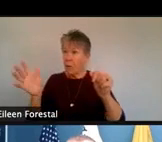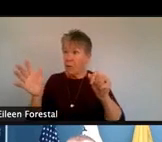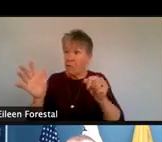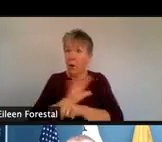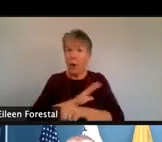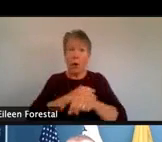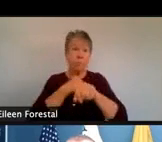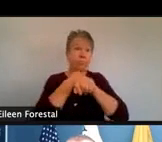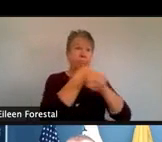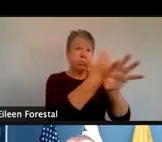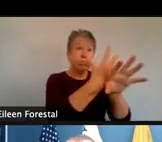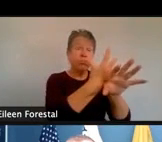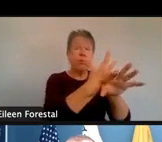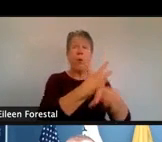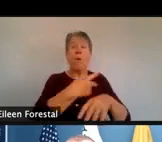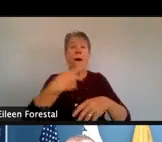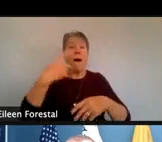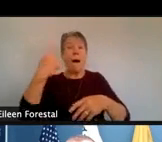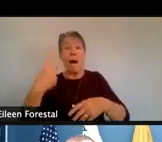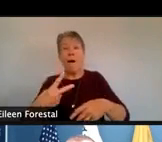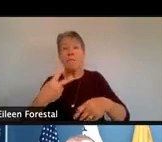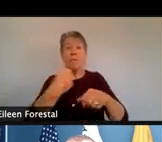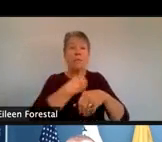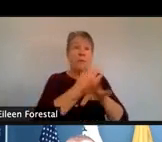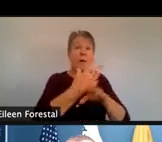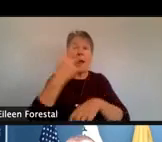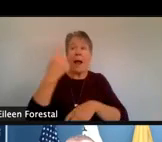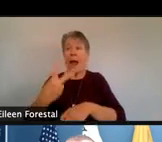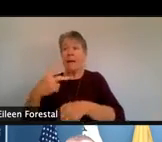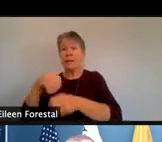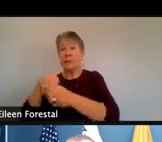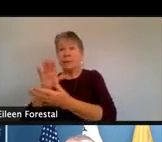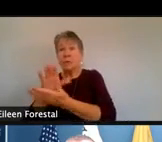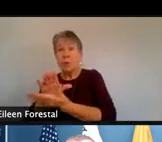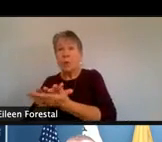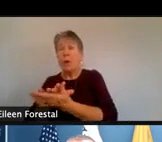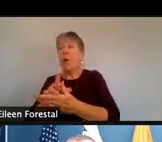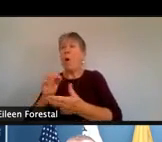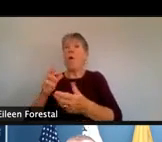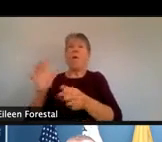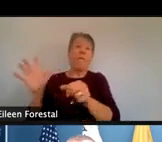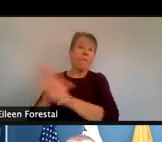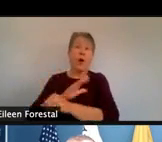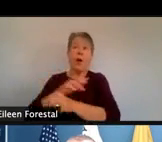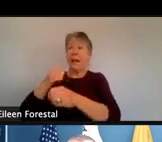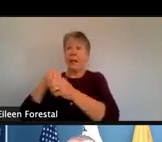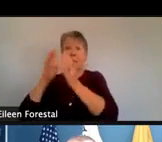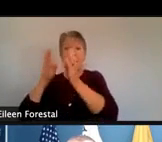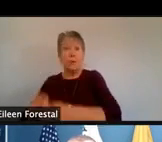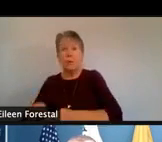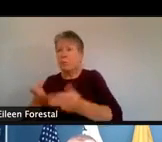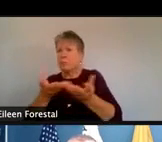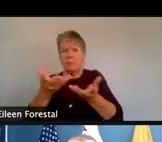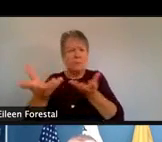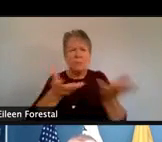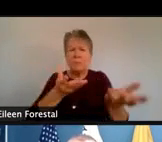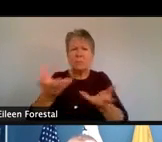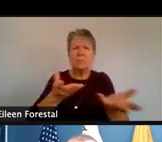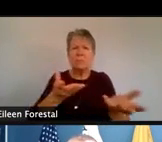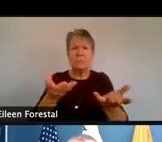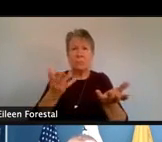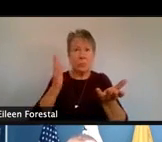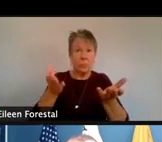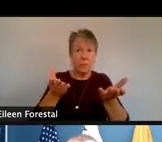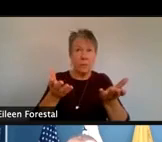more guidance, but I do anticipate continued high level of communication and cooperation. We've been on back and